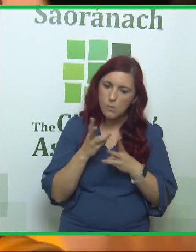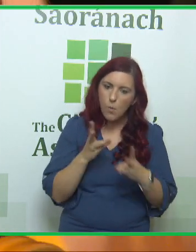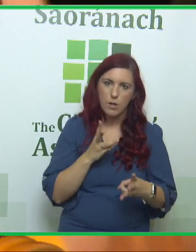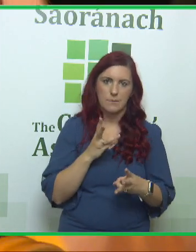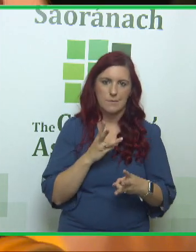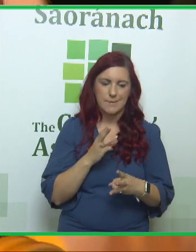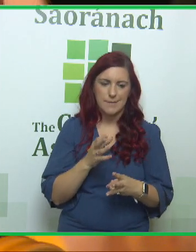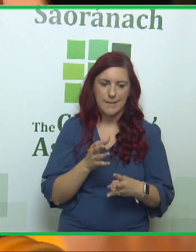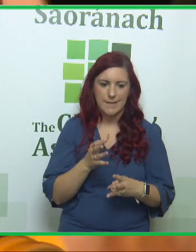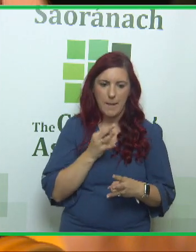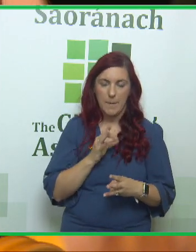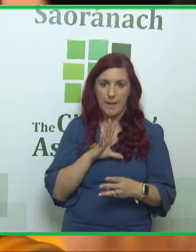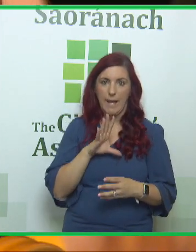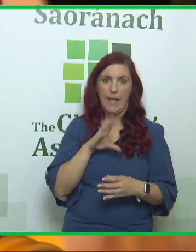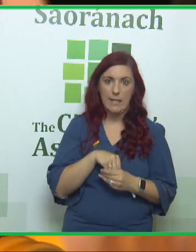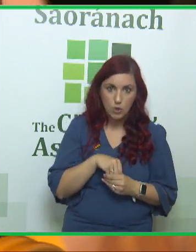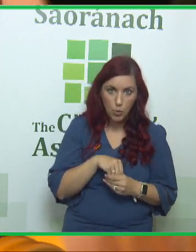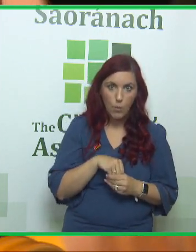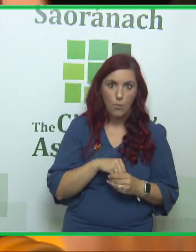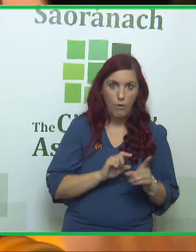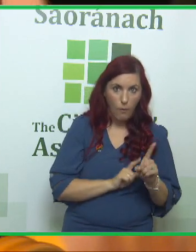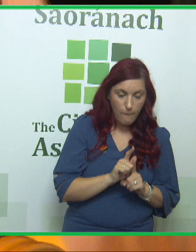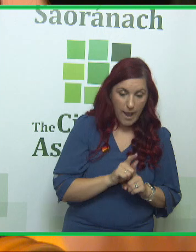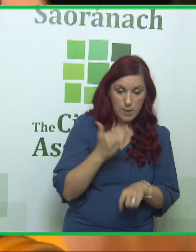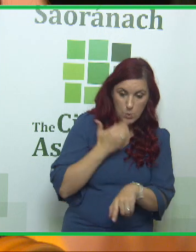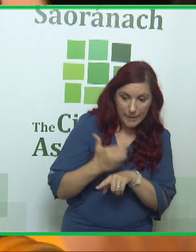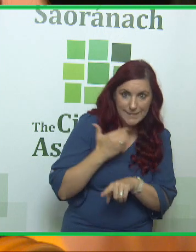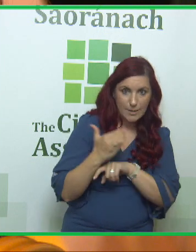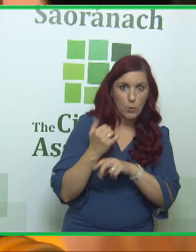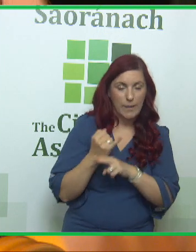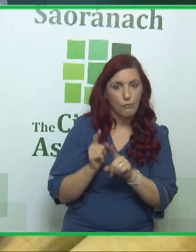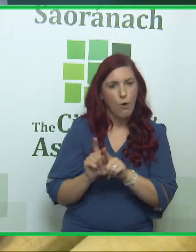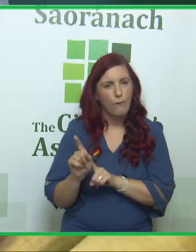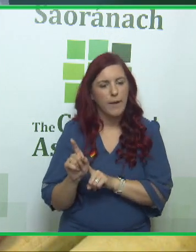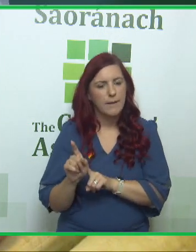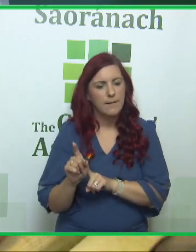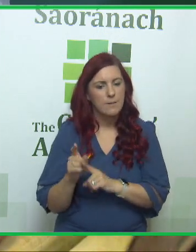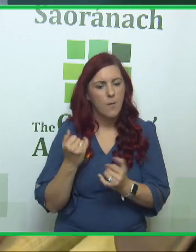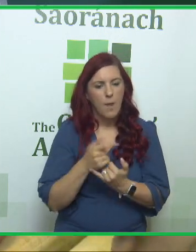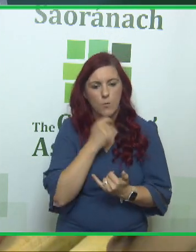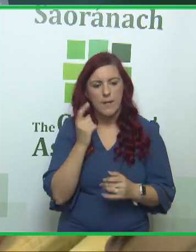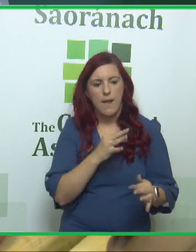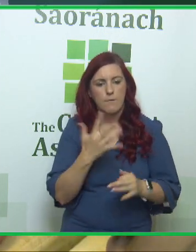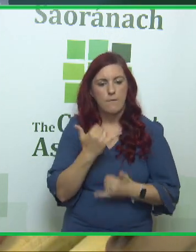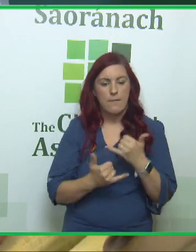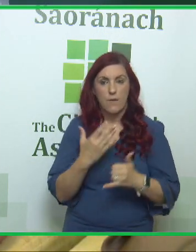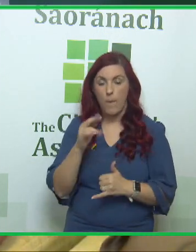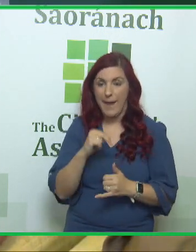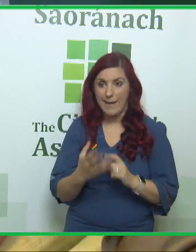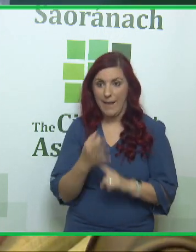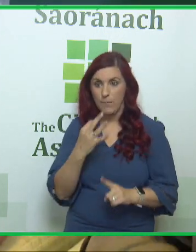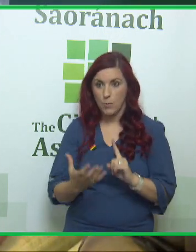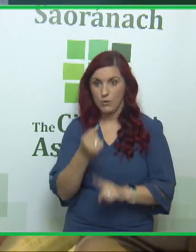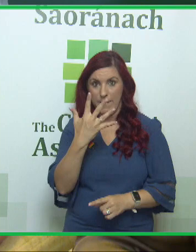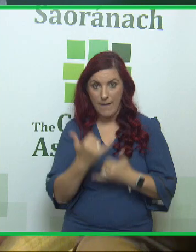recovery, and then to keep them in recovery is difficult. But the point Jo-Hanna made about after 5 years, if we can get them to 5 years, that's the